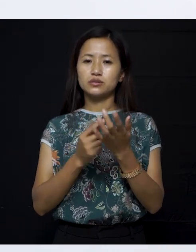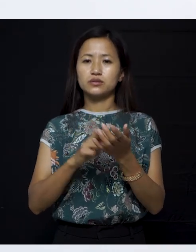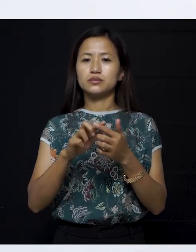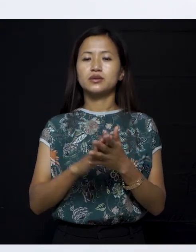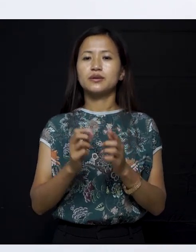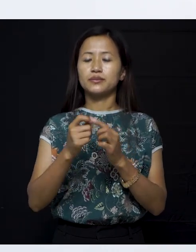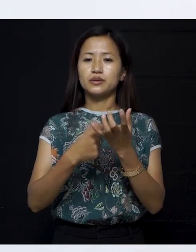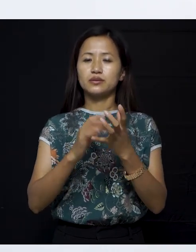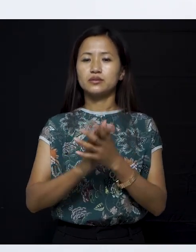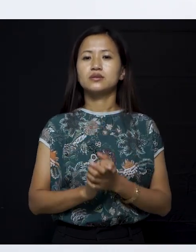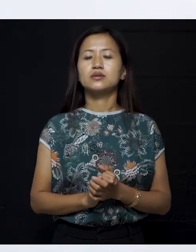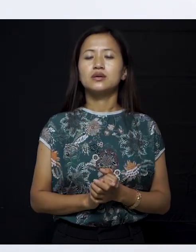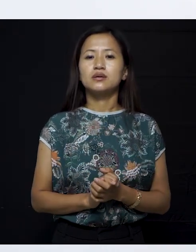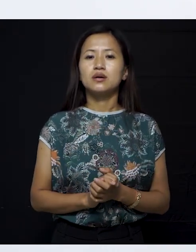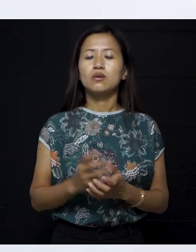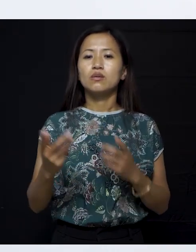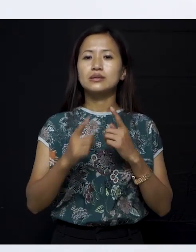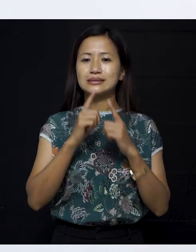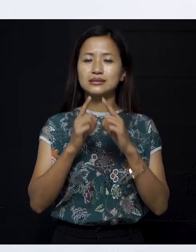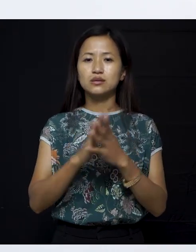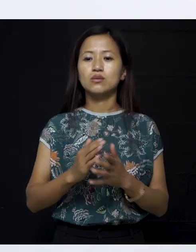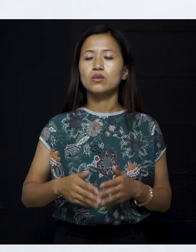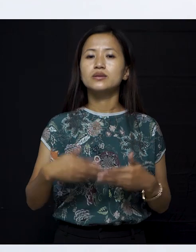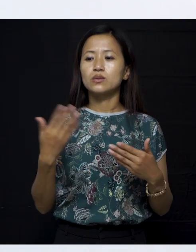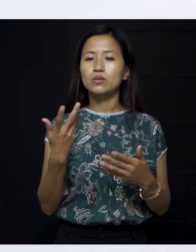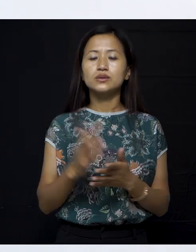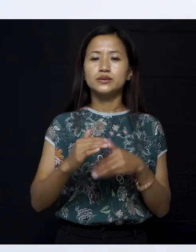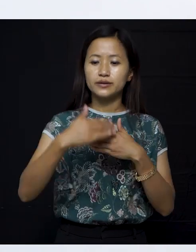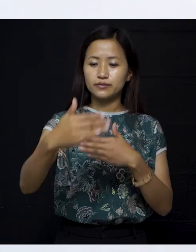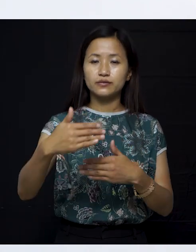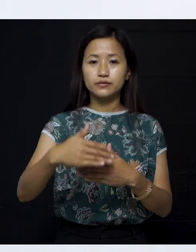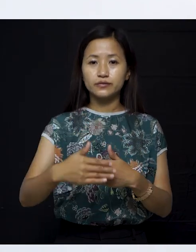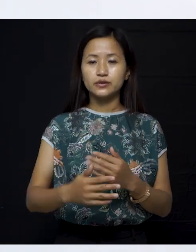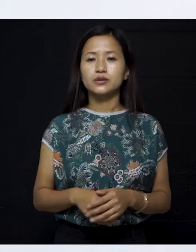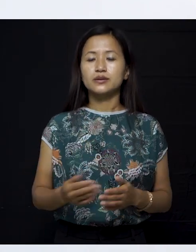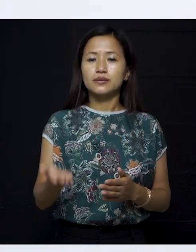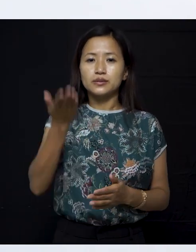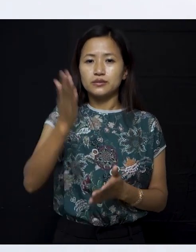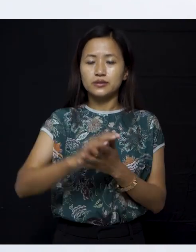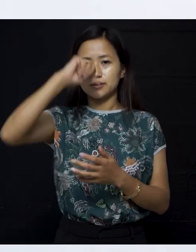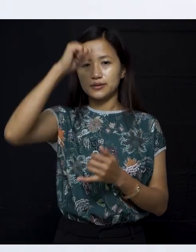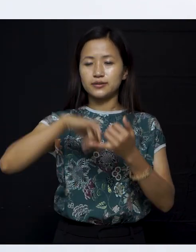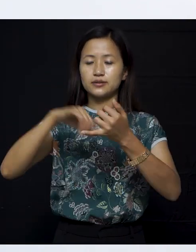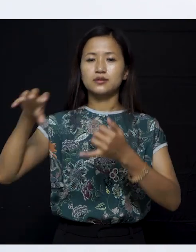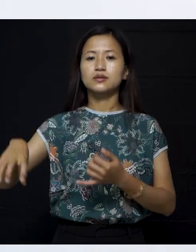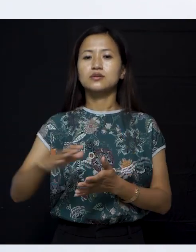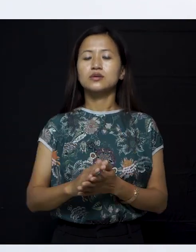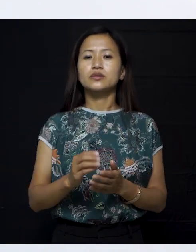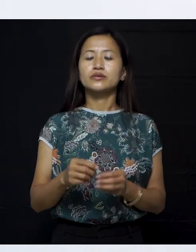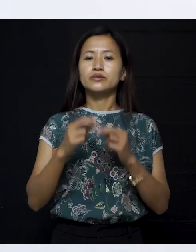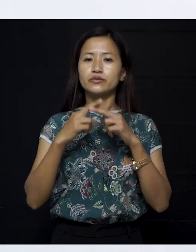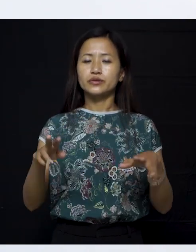I've also explained to you about what are the advancements that have come up in the Indian states right after the